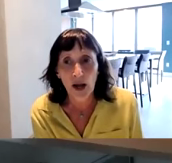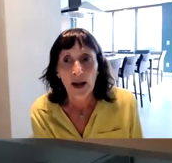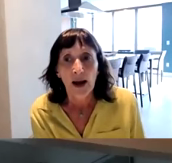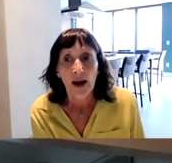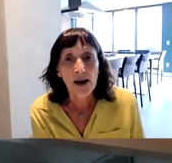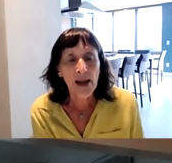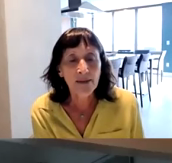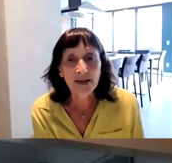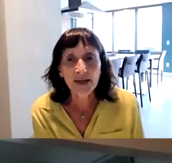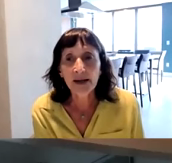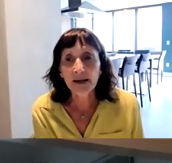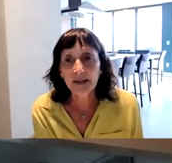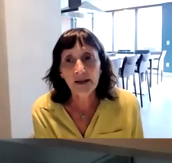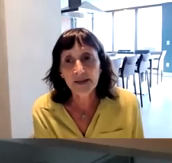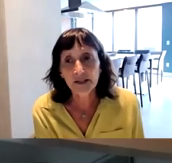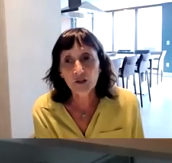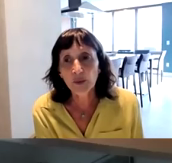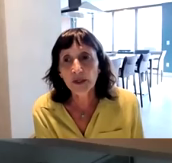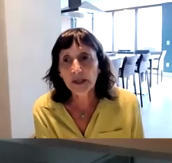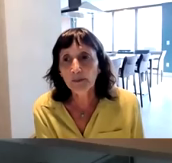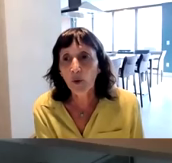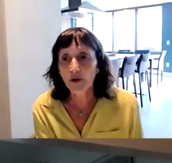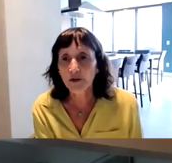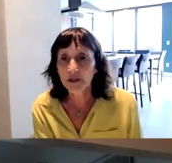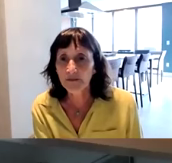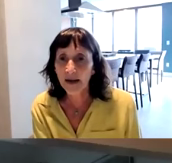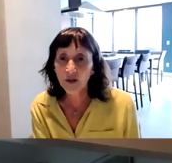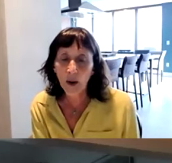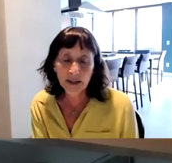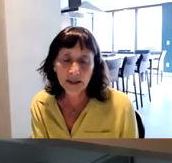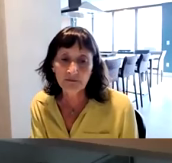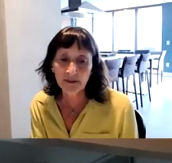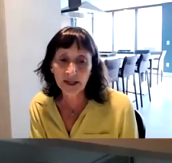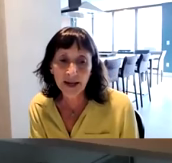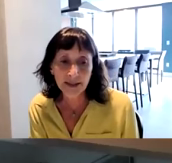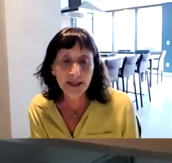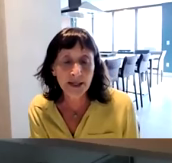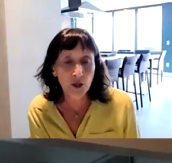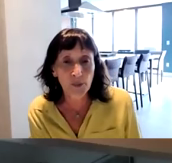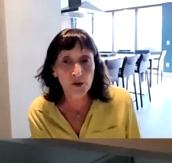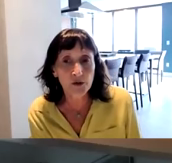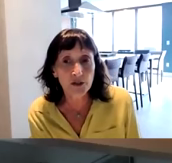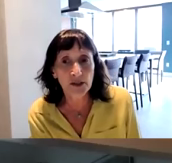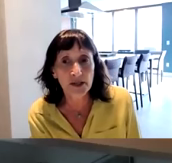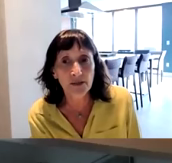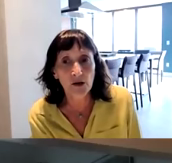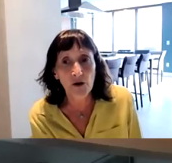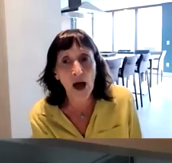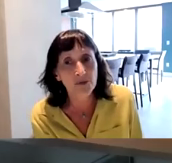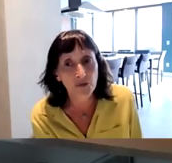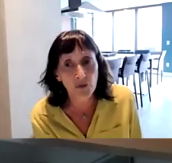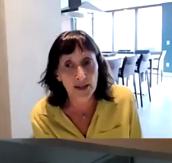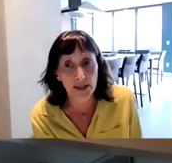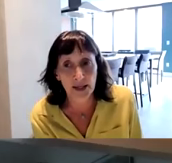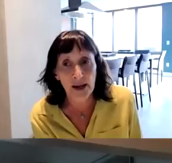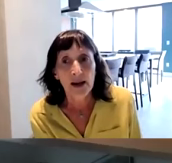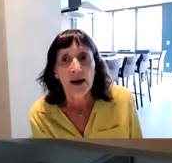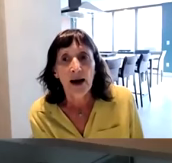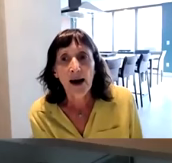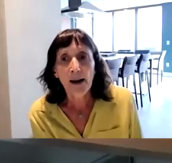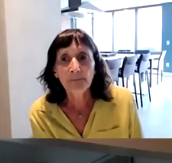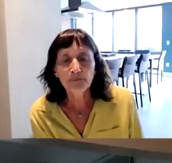possible. And then I think it's really important to find ways of connecting interpersonally that are